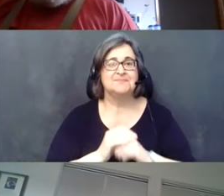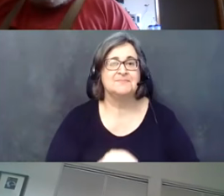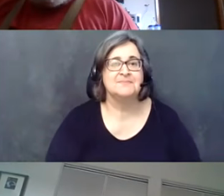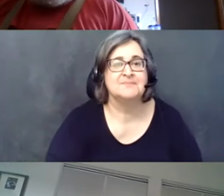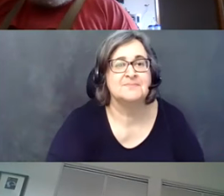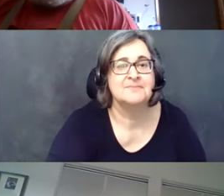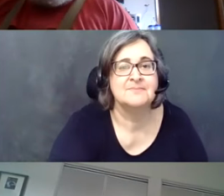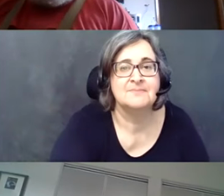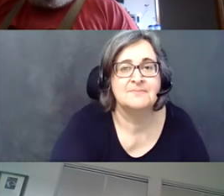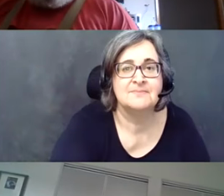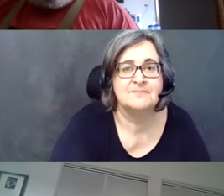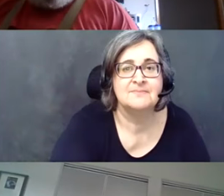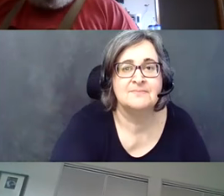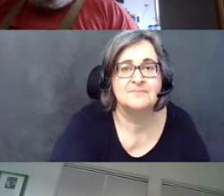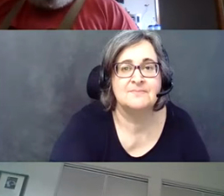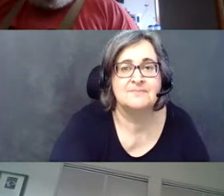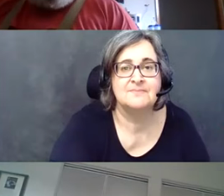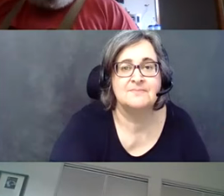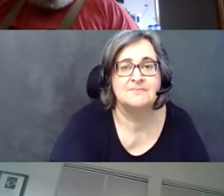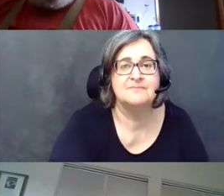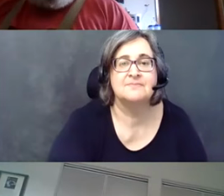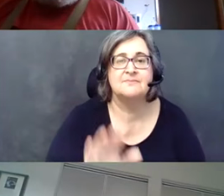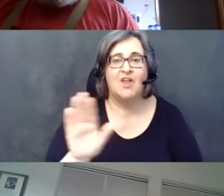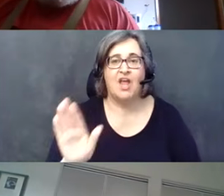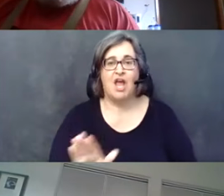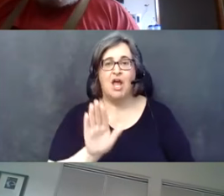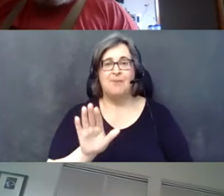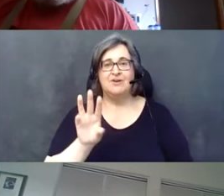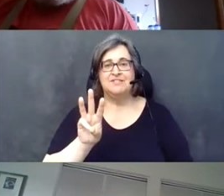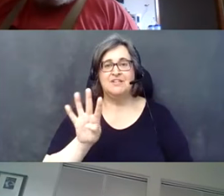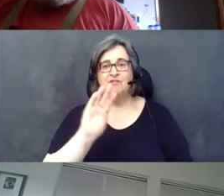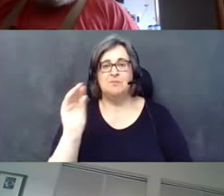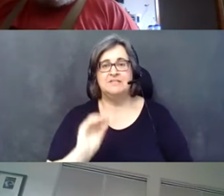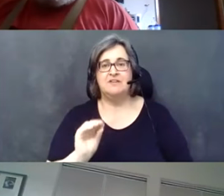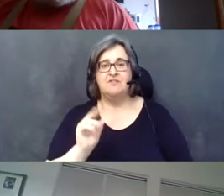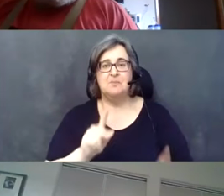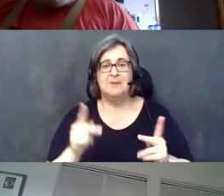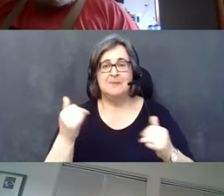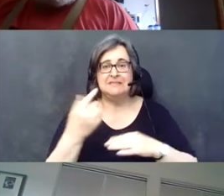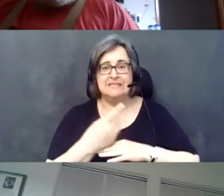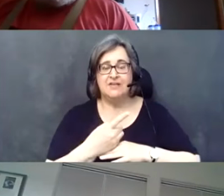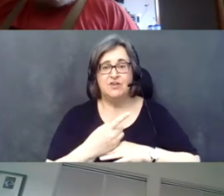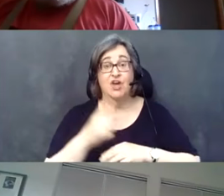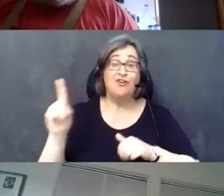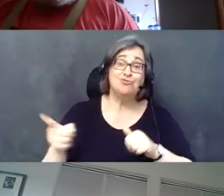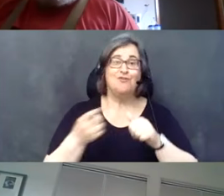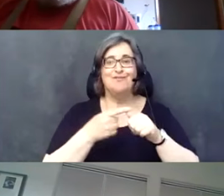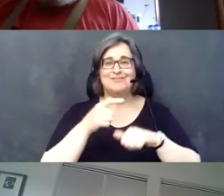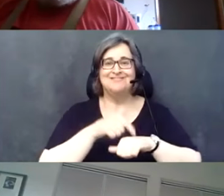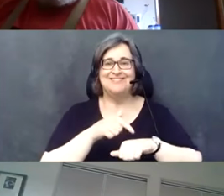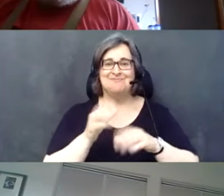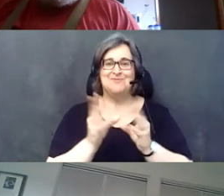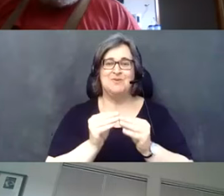Okay, so yeah, about 64% of our attendees today, this is their first webinar in the